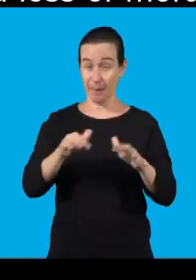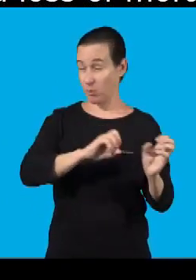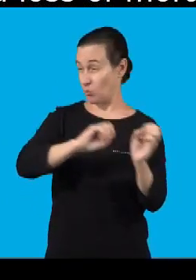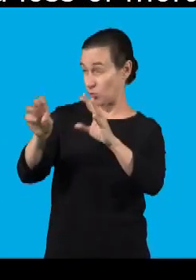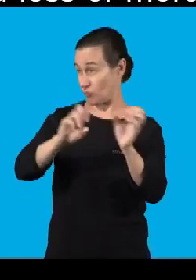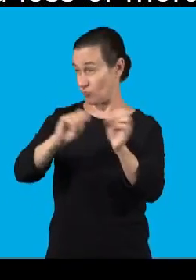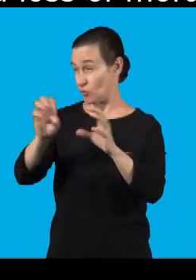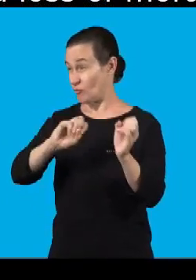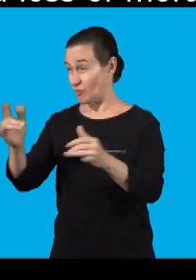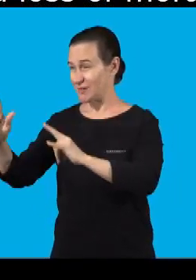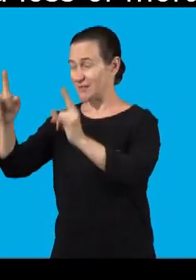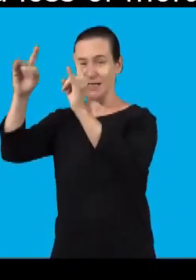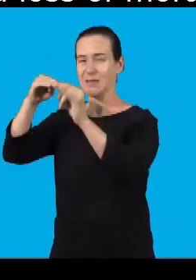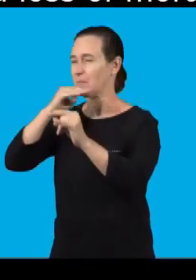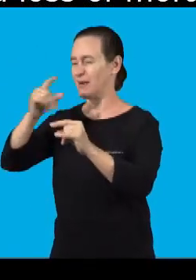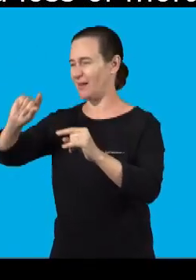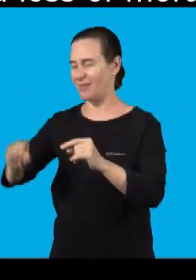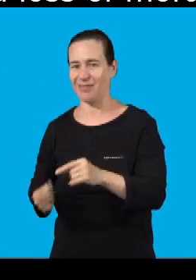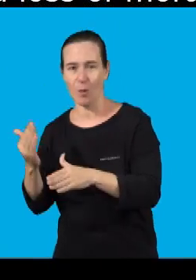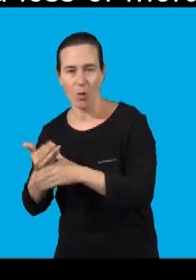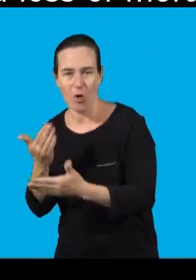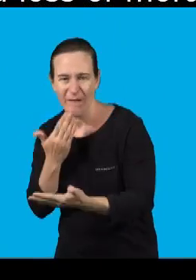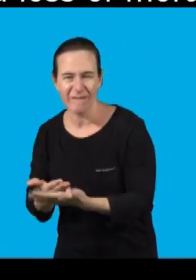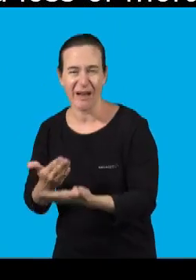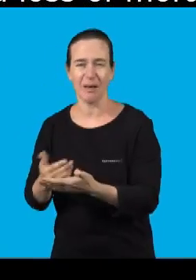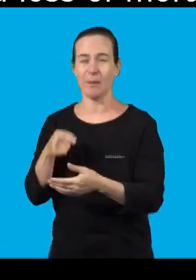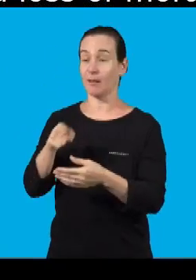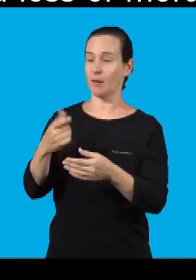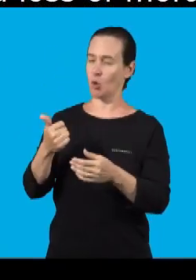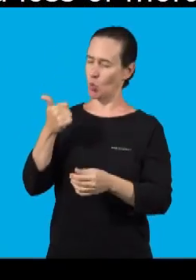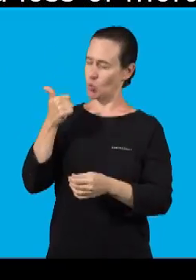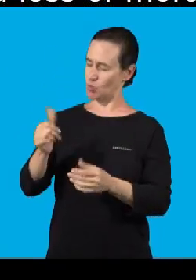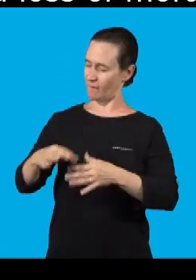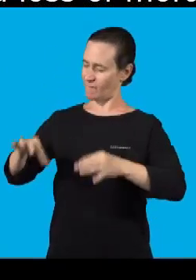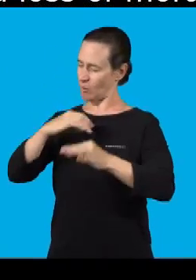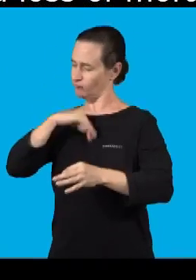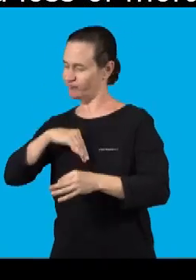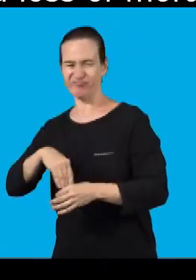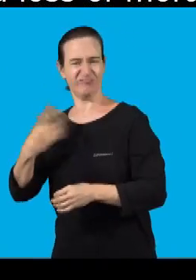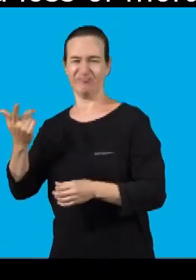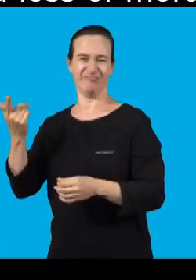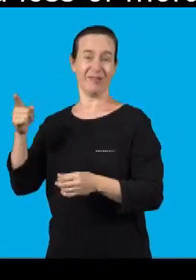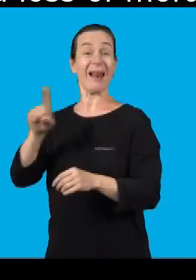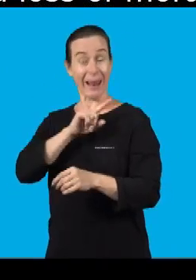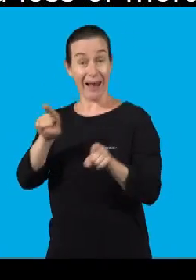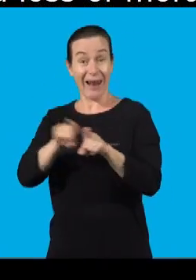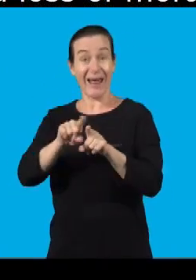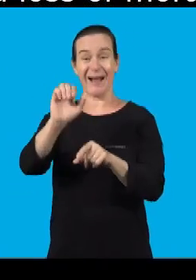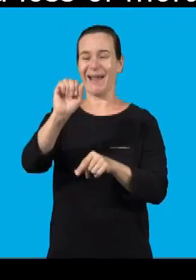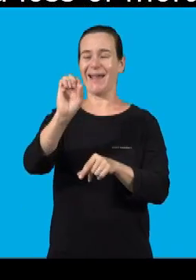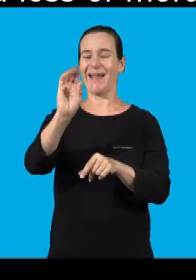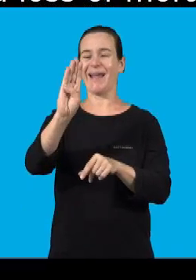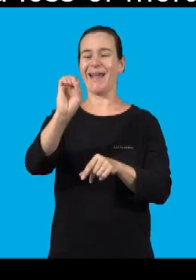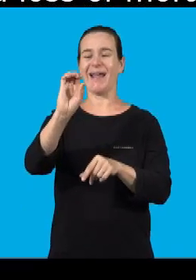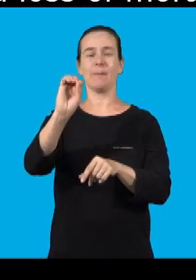city leads to unemployment and loss of moral values, as in the case of Absalom as well as Gertrude.